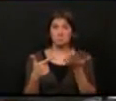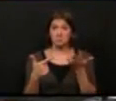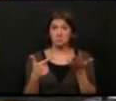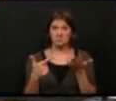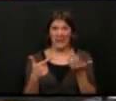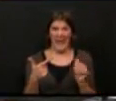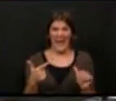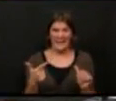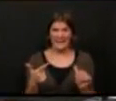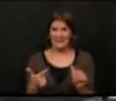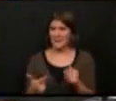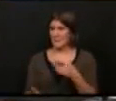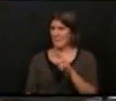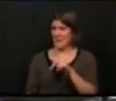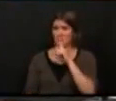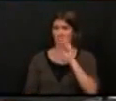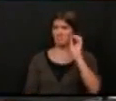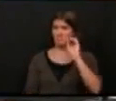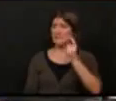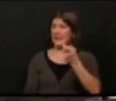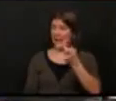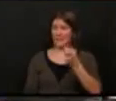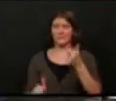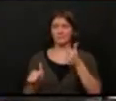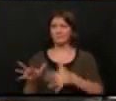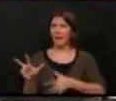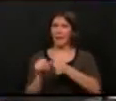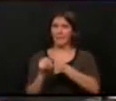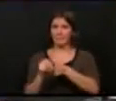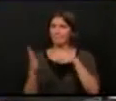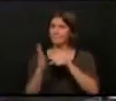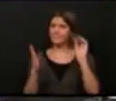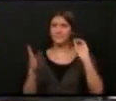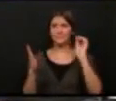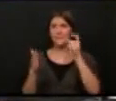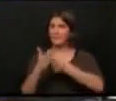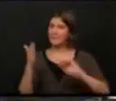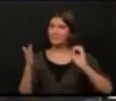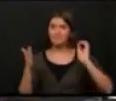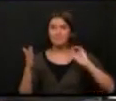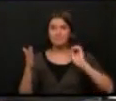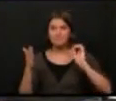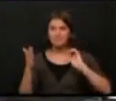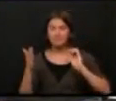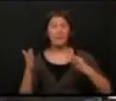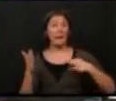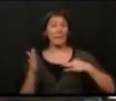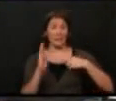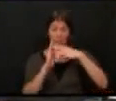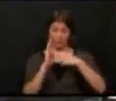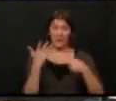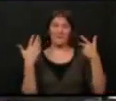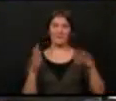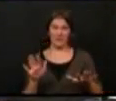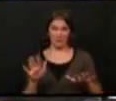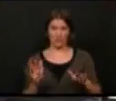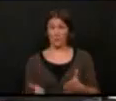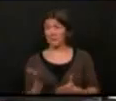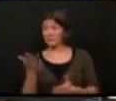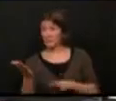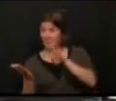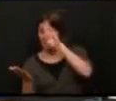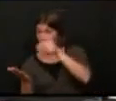Yep. Anything else? Go ahead, nope. Please. All taxes and there are no outstanding fees or taxes, and the application has been reviewed and considered by both